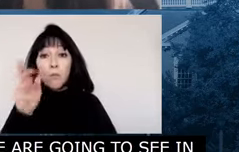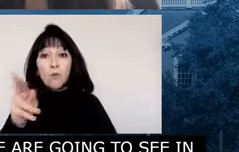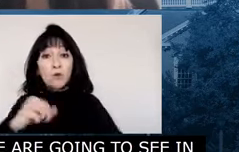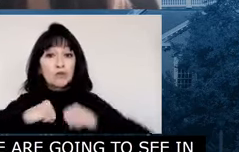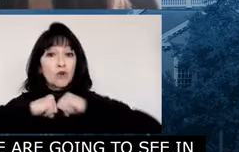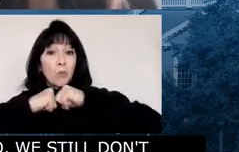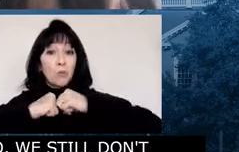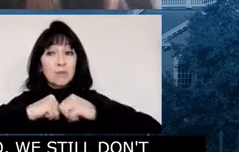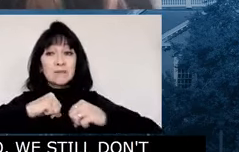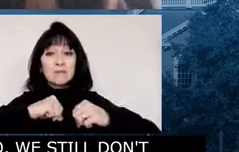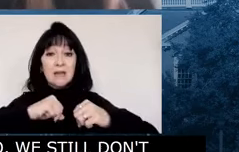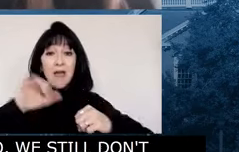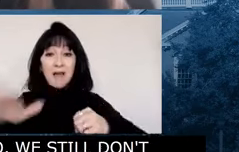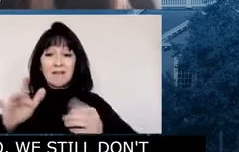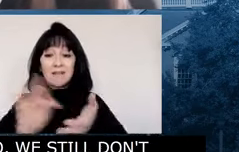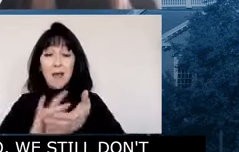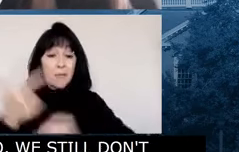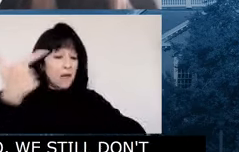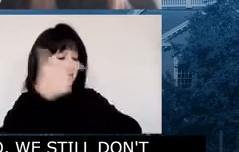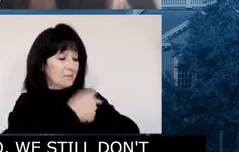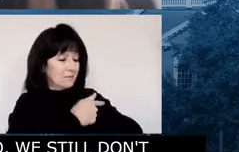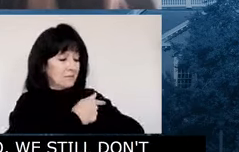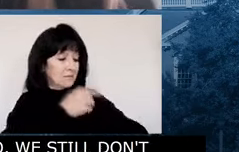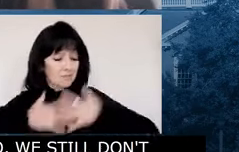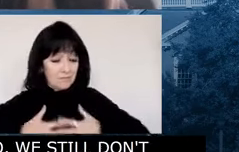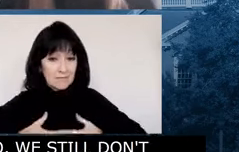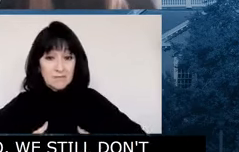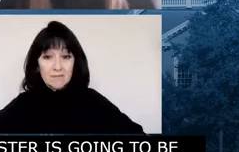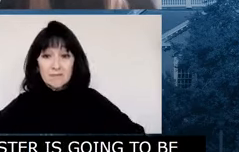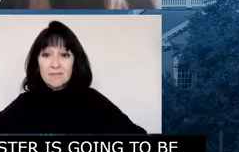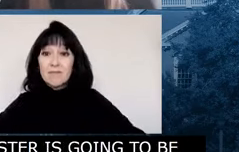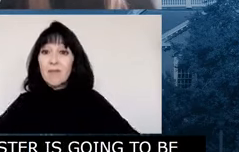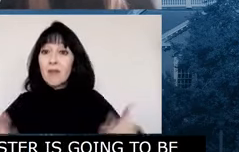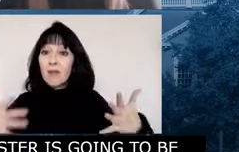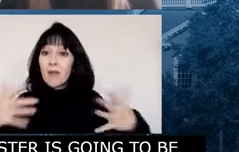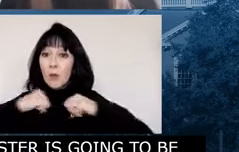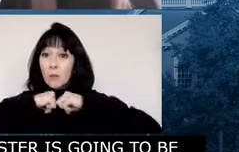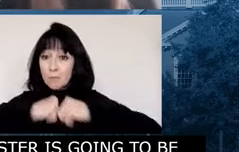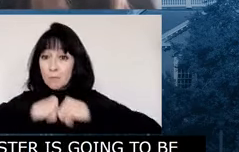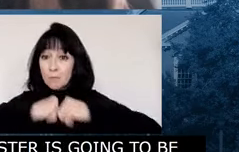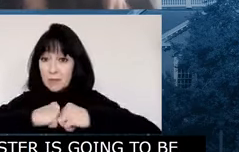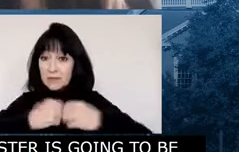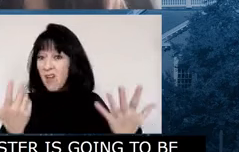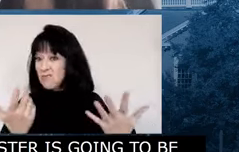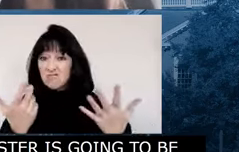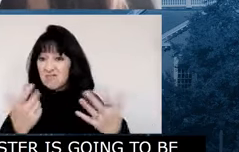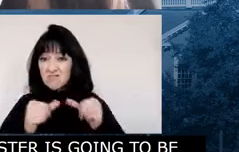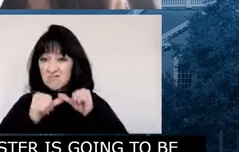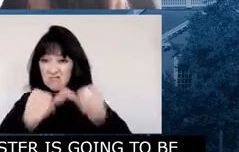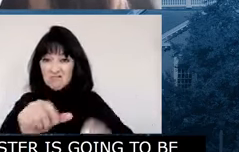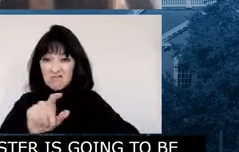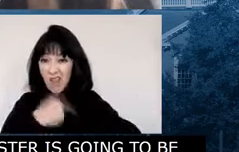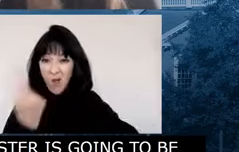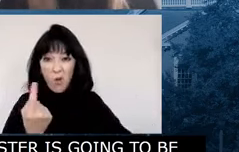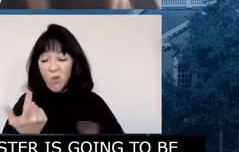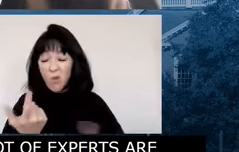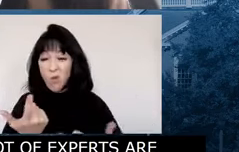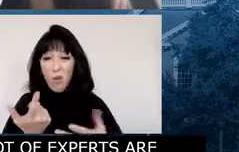a lot of experts are assuming that we'll probably need an annual booster. It may even